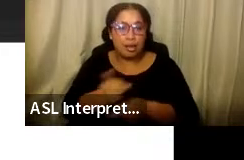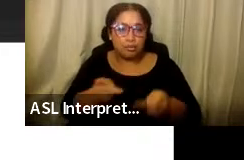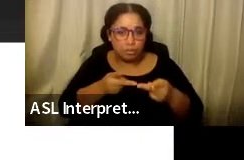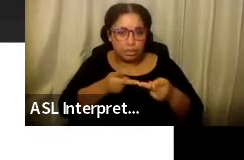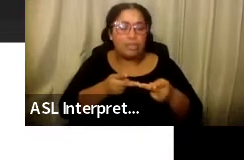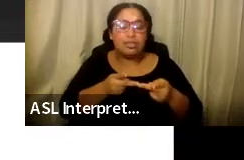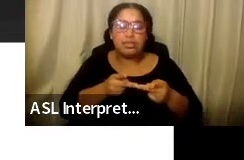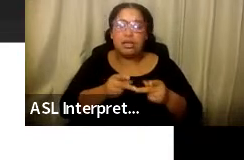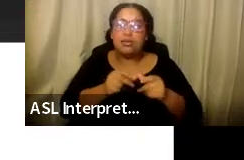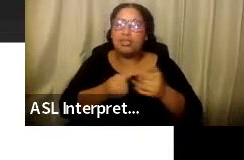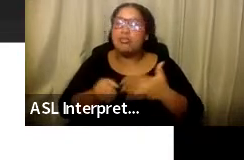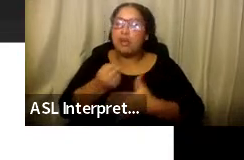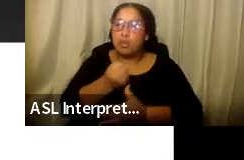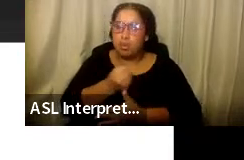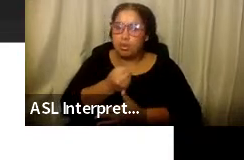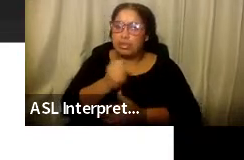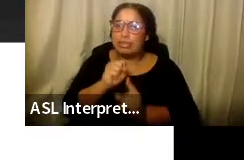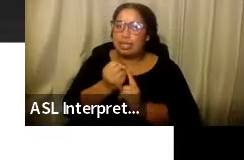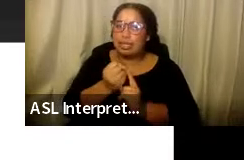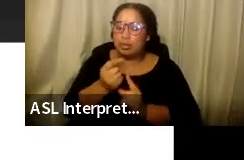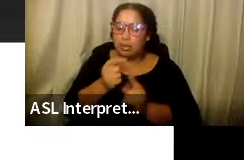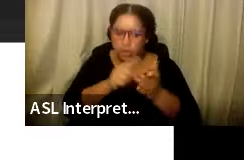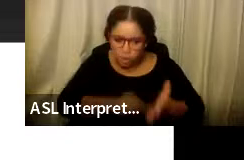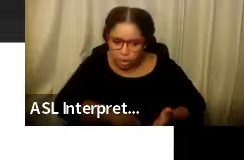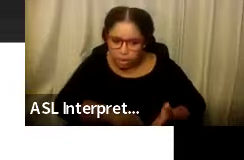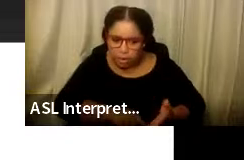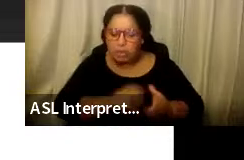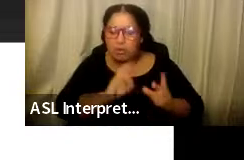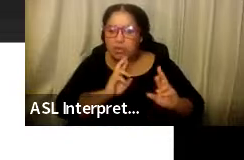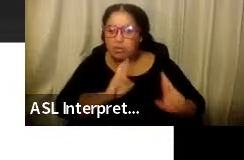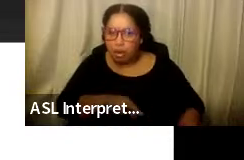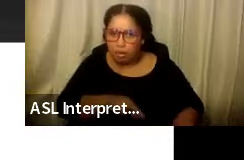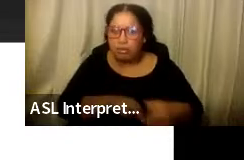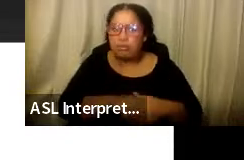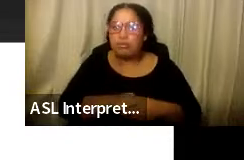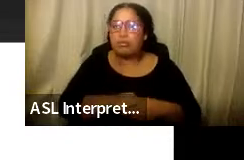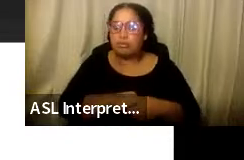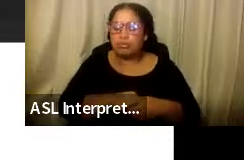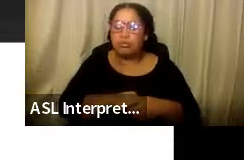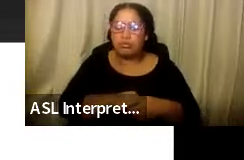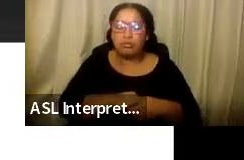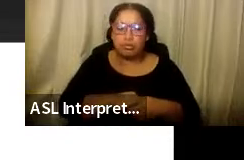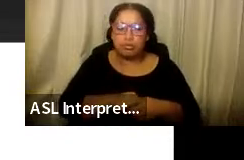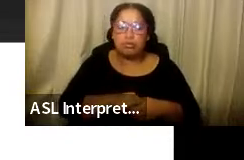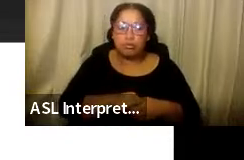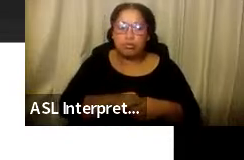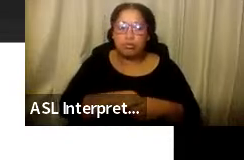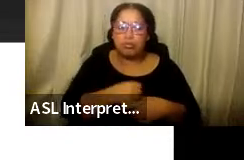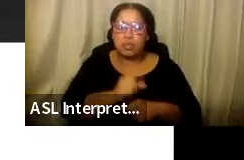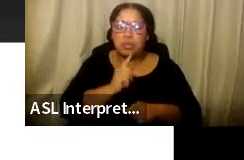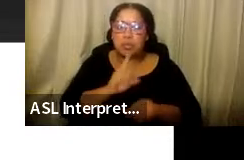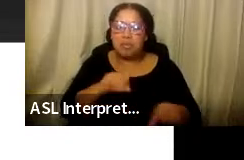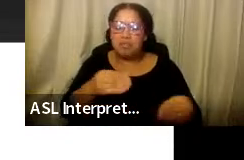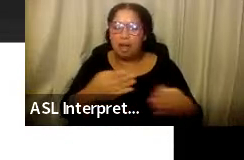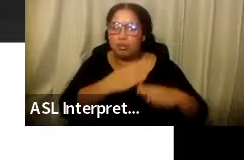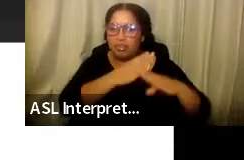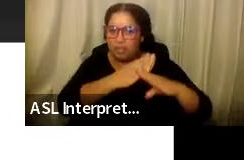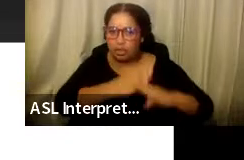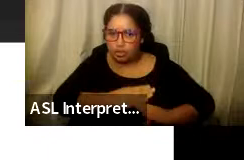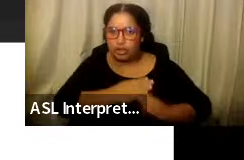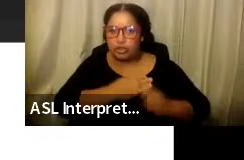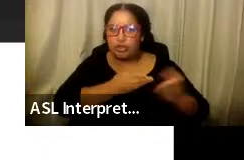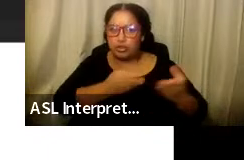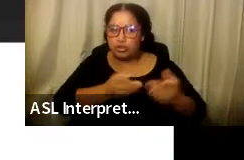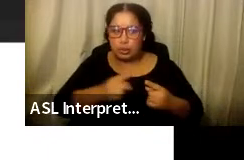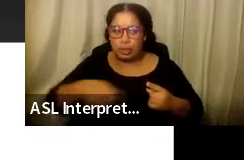priority settings that we're responding to, investigating, and providing prevention